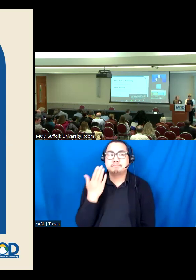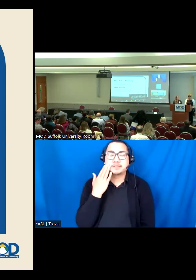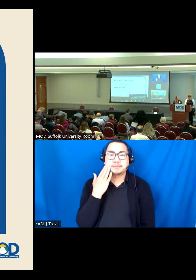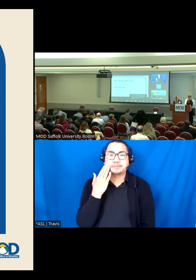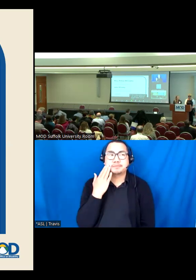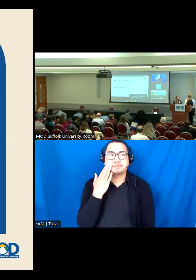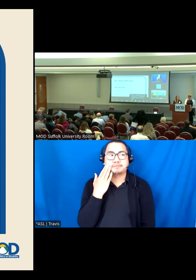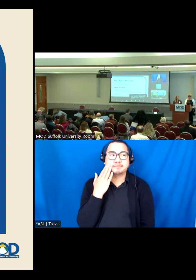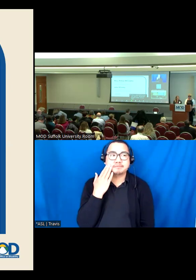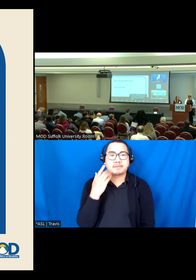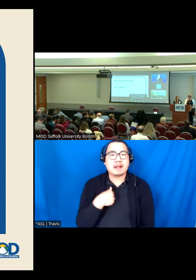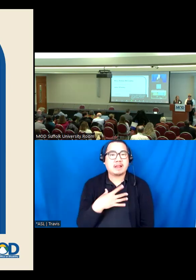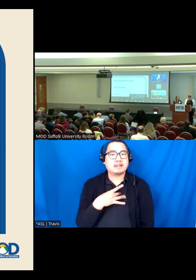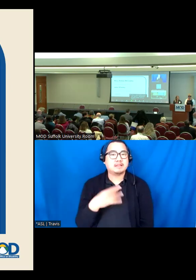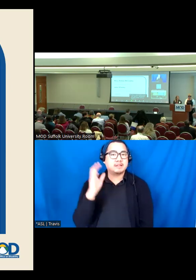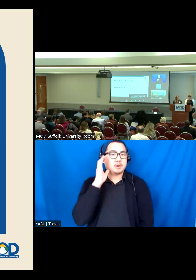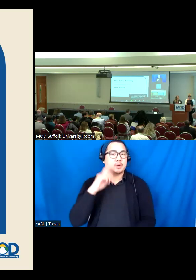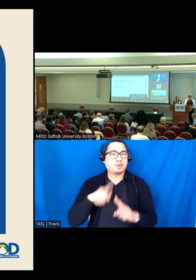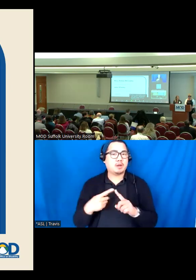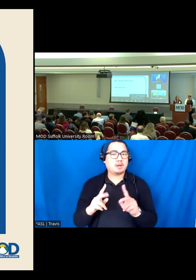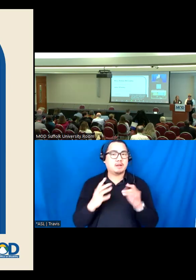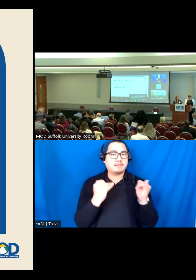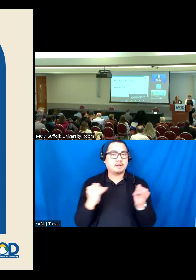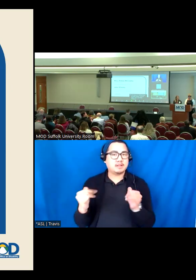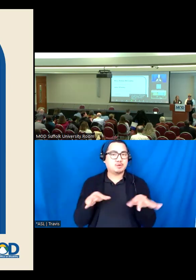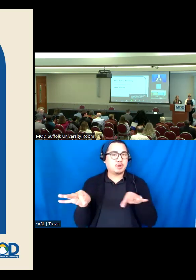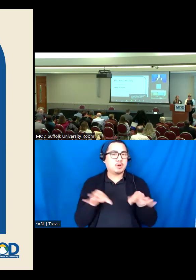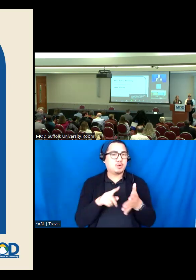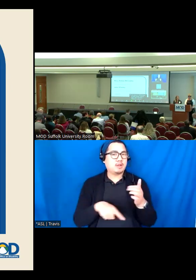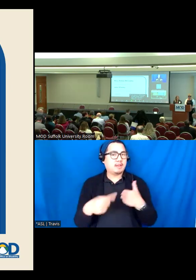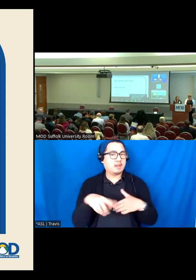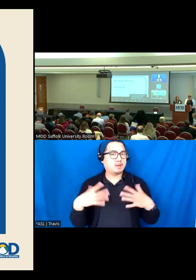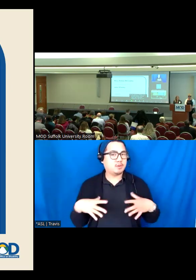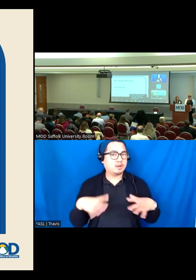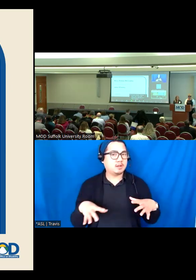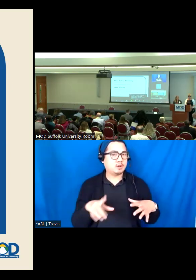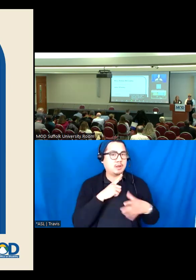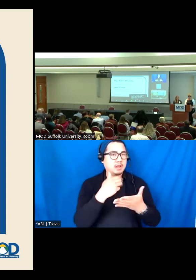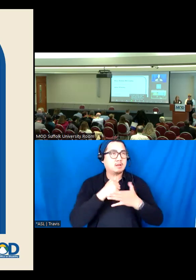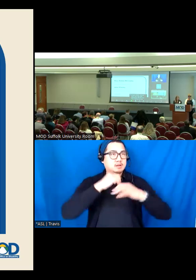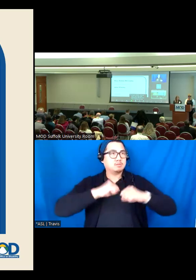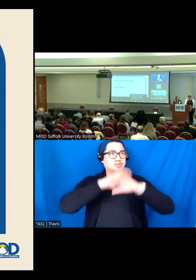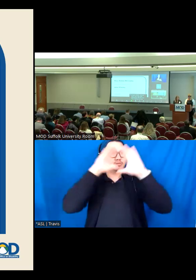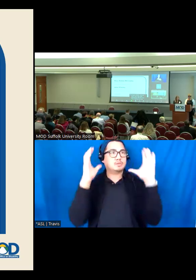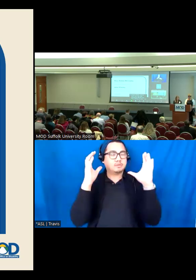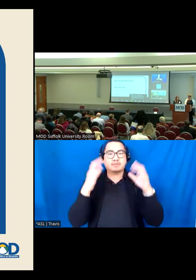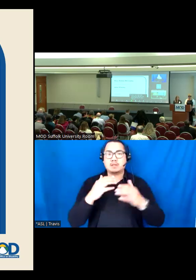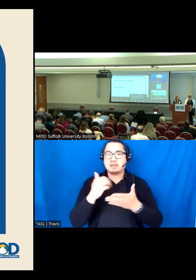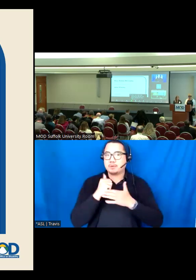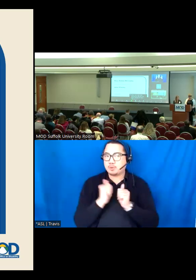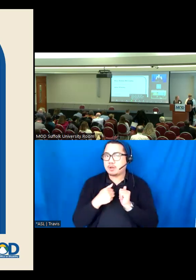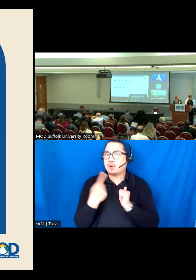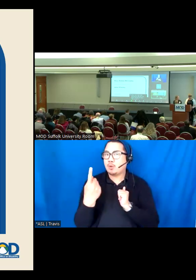like to hear when individuals do describe what they're wearing. It helps me with my disability, or one of